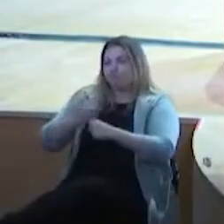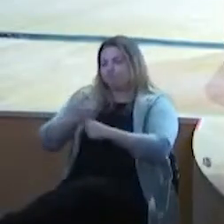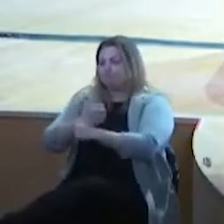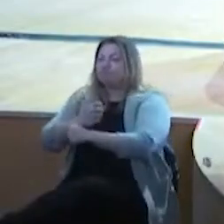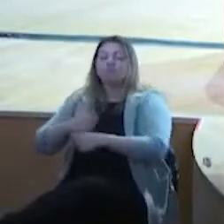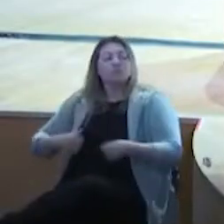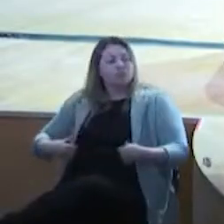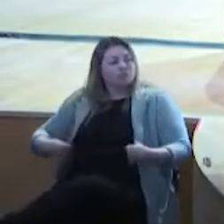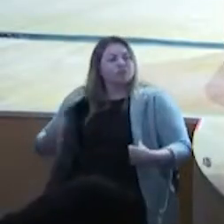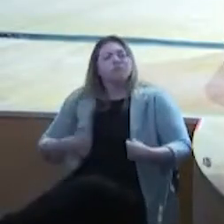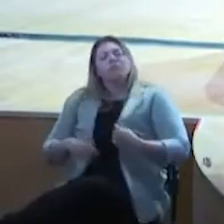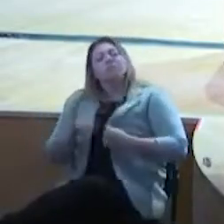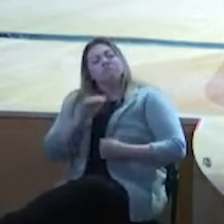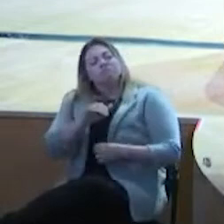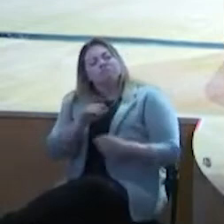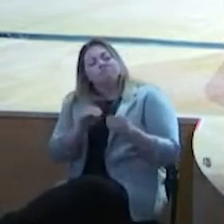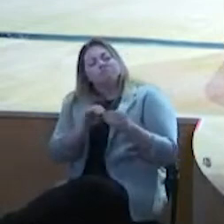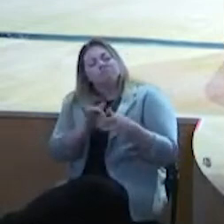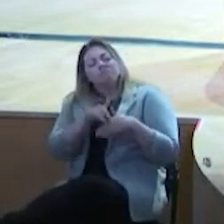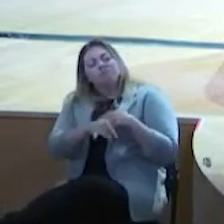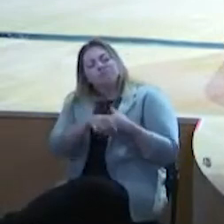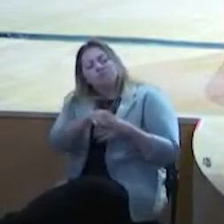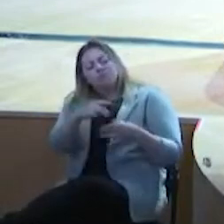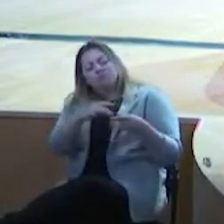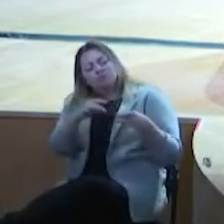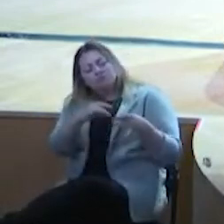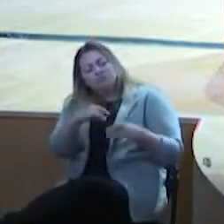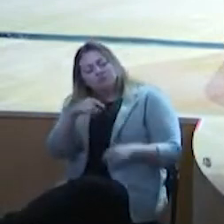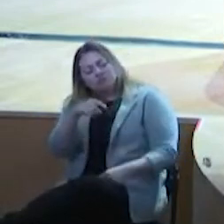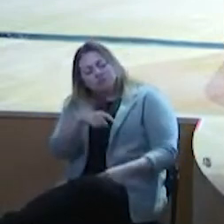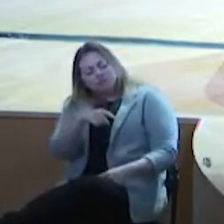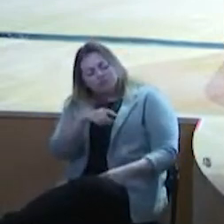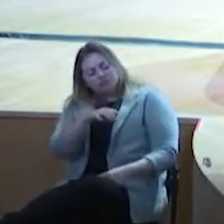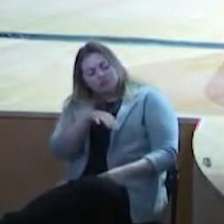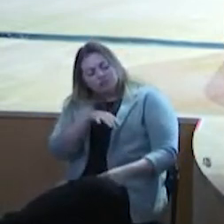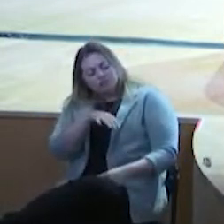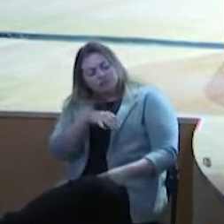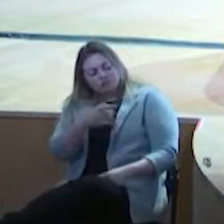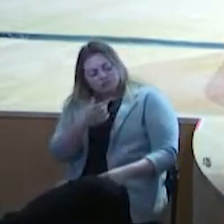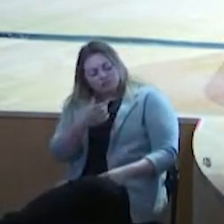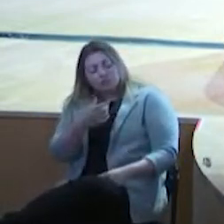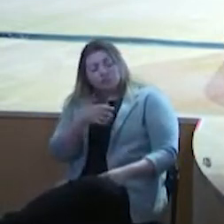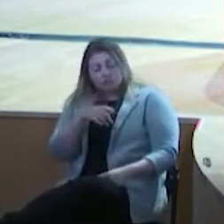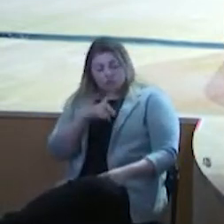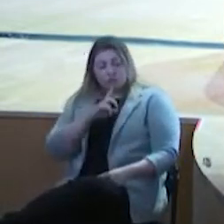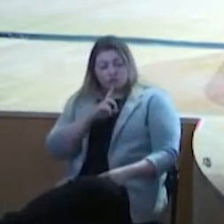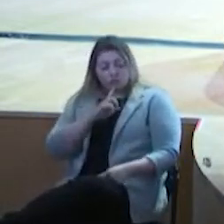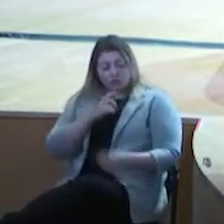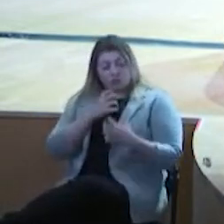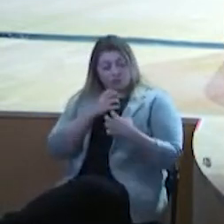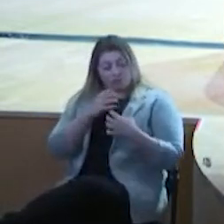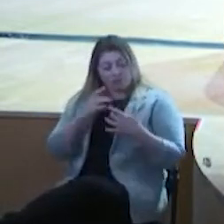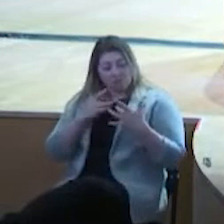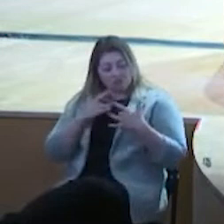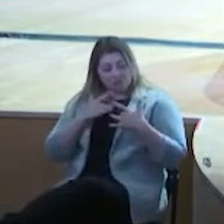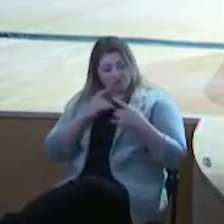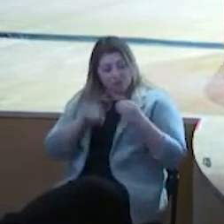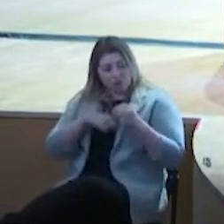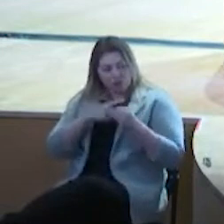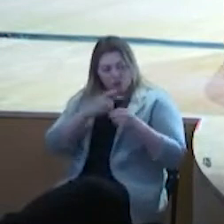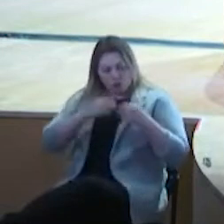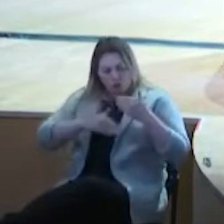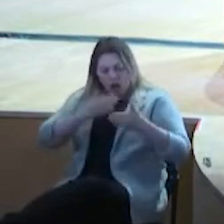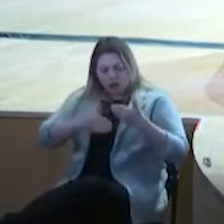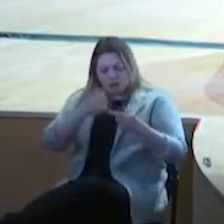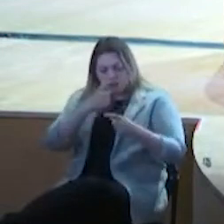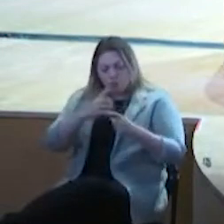Kaben, when we were talking earlier, you had mentioned that, you know, not just conserving water was important, that but the process the water had to go through